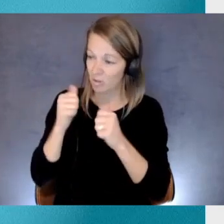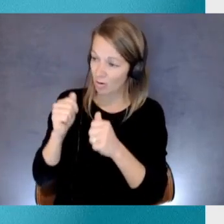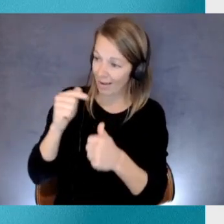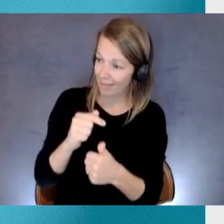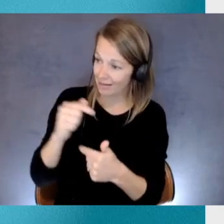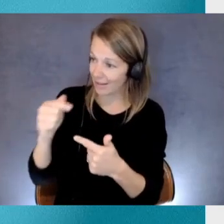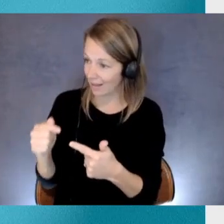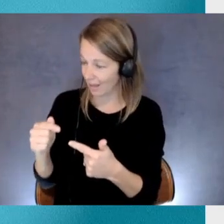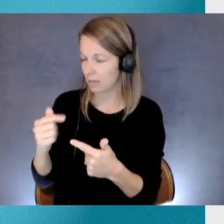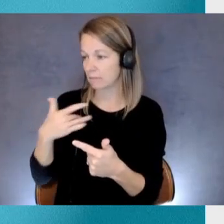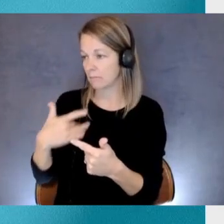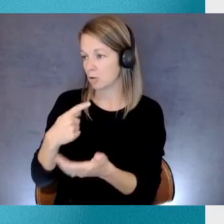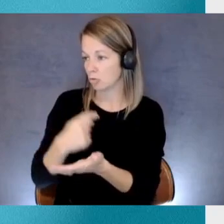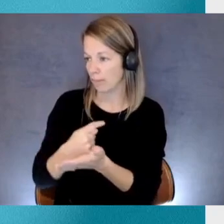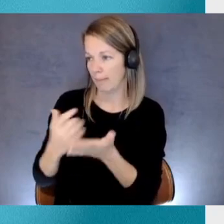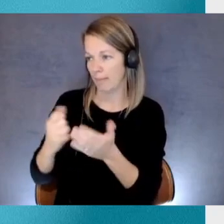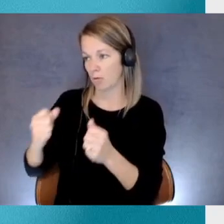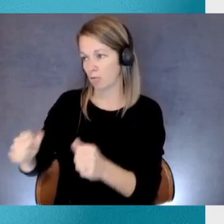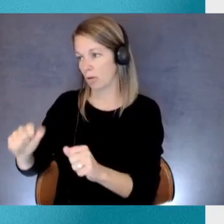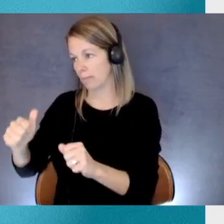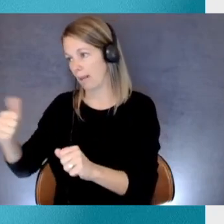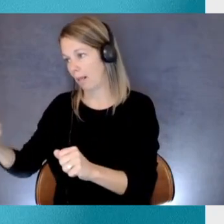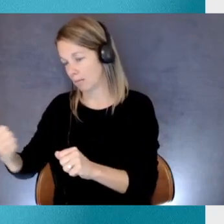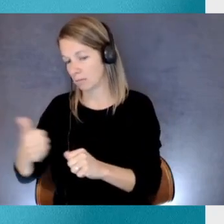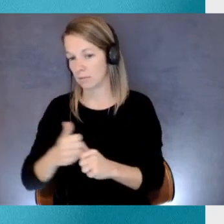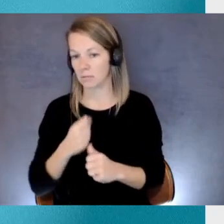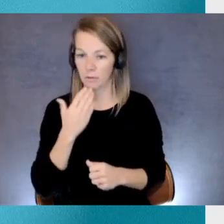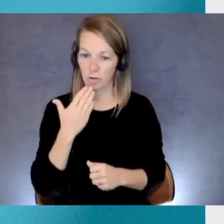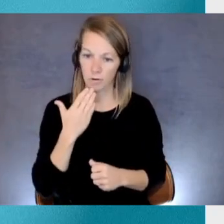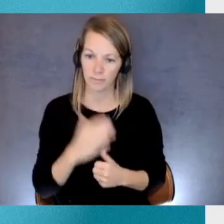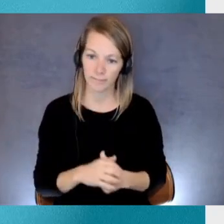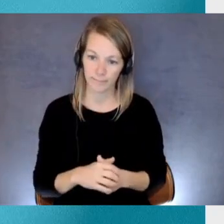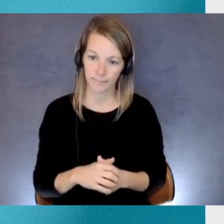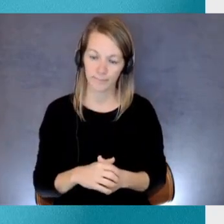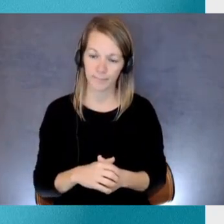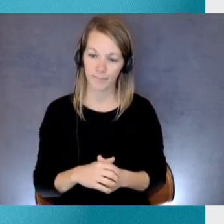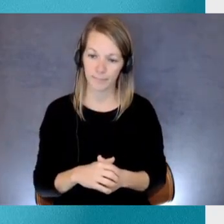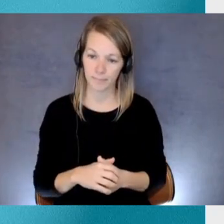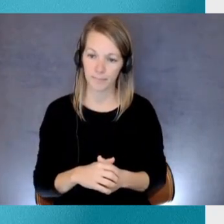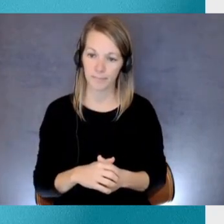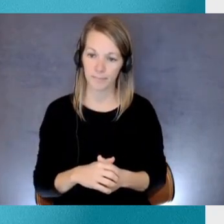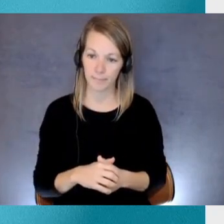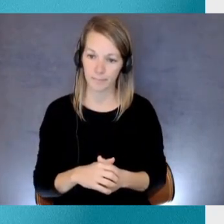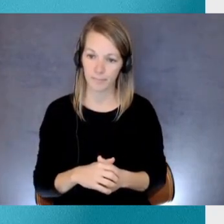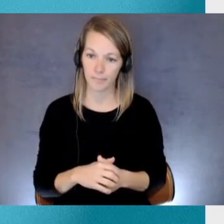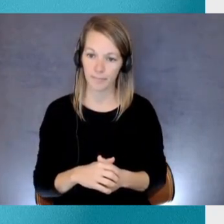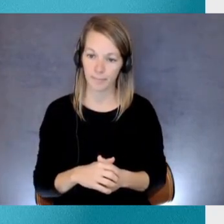usual treatment. Maybe we could try something else. Very good. Thank you, Tracy. That's great. That's great.